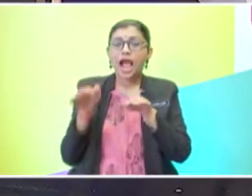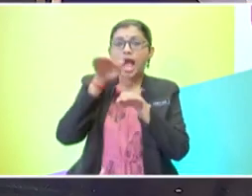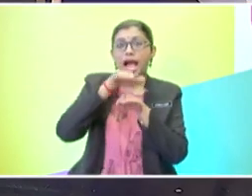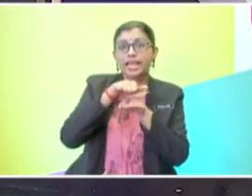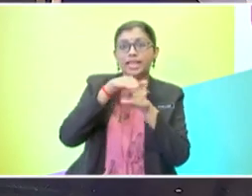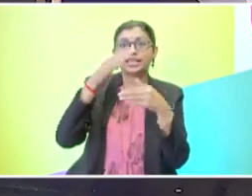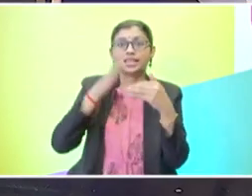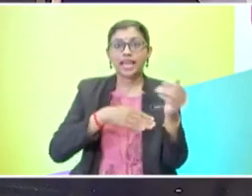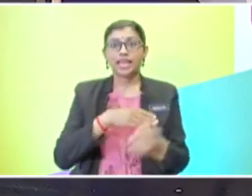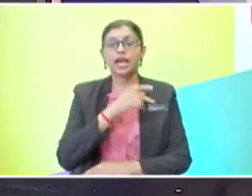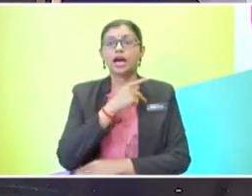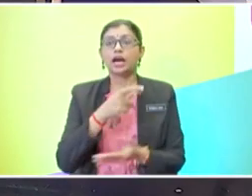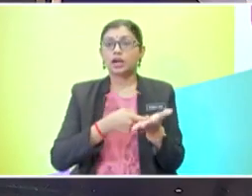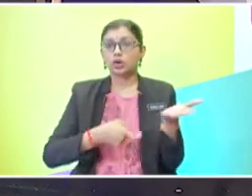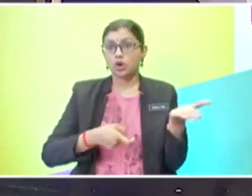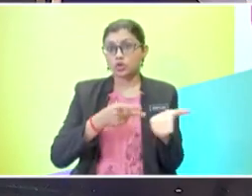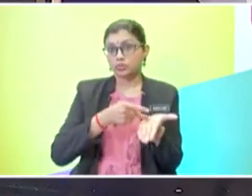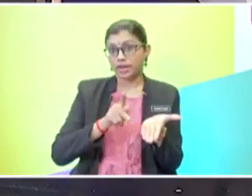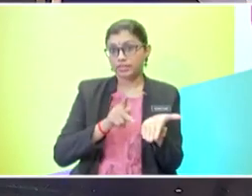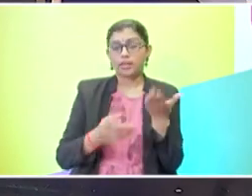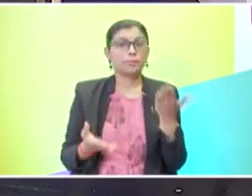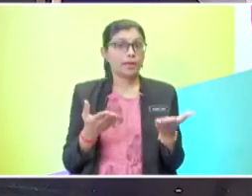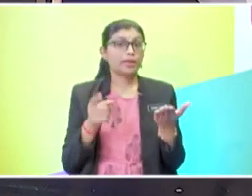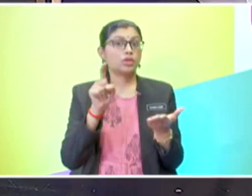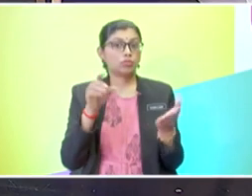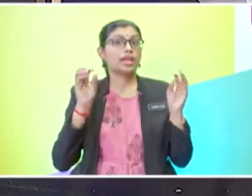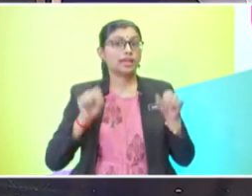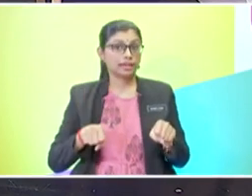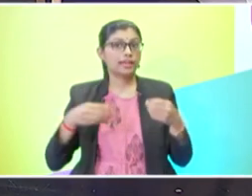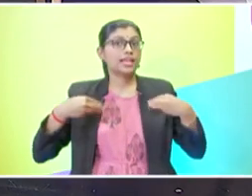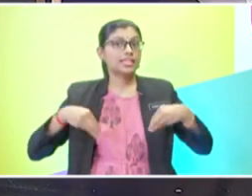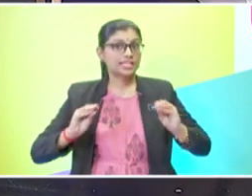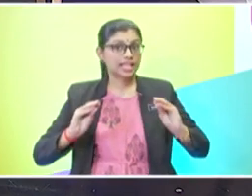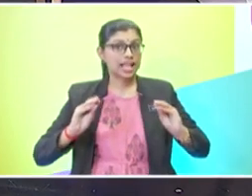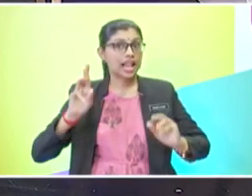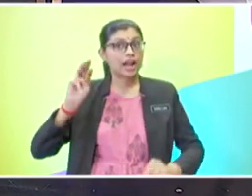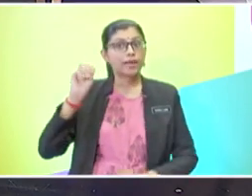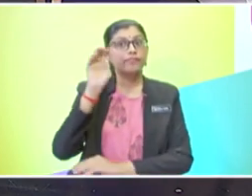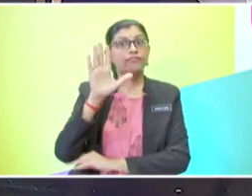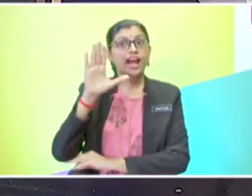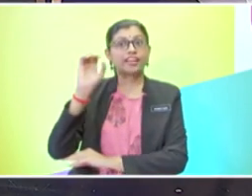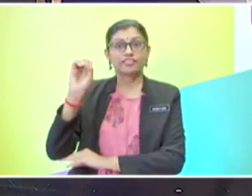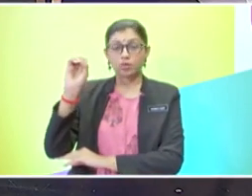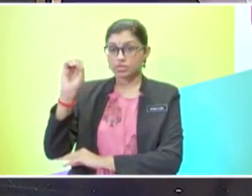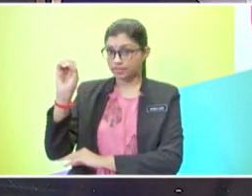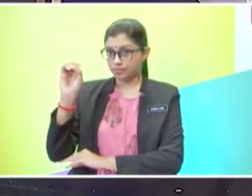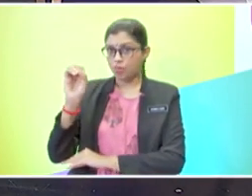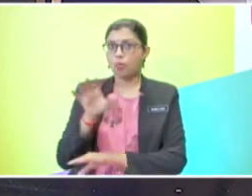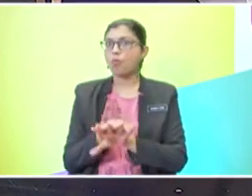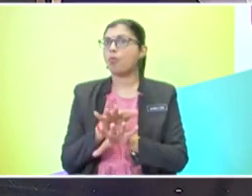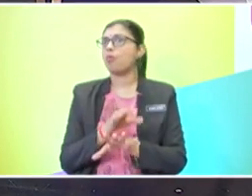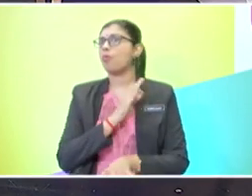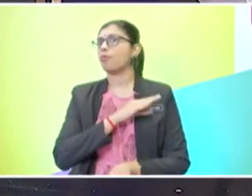example? Example would be maybe 5,000 ringgit. Wow, okay, it's a huge profit, I think. Oh, okay. Yes. Okay, if you want to sell it for